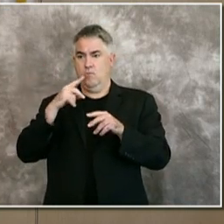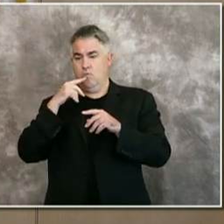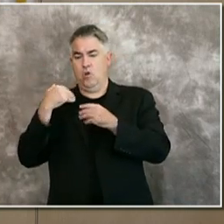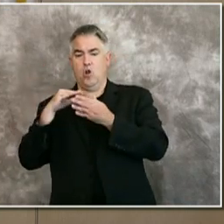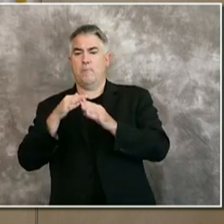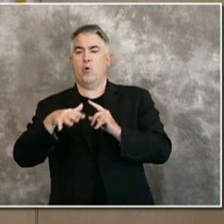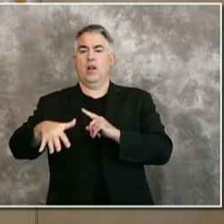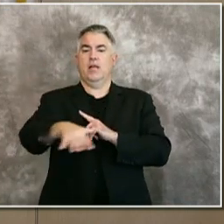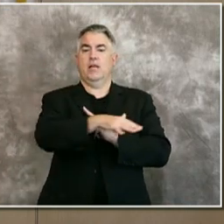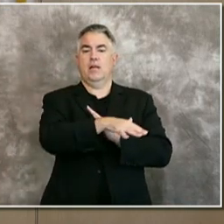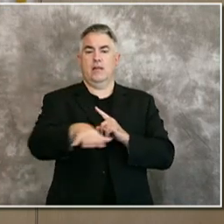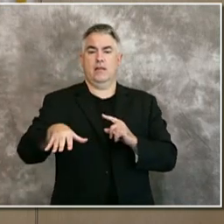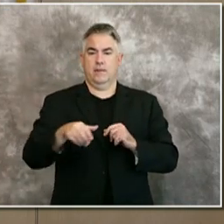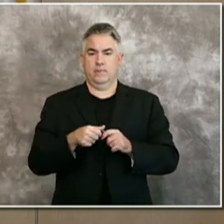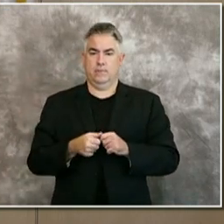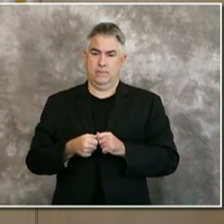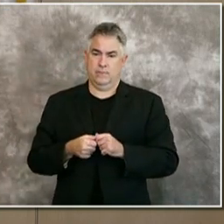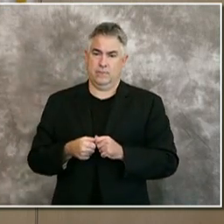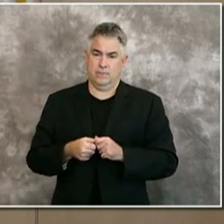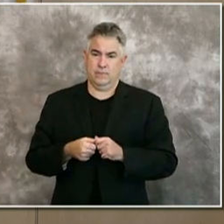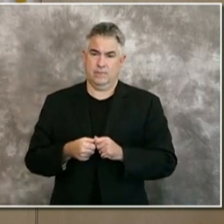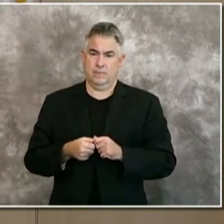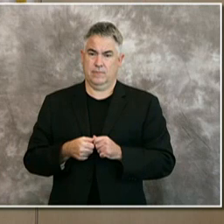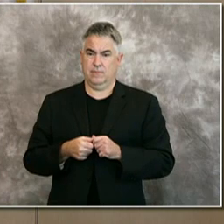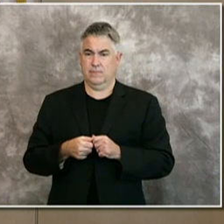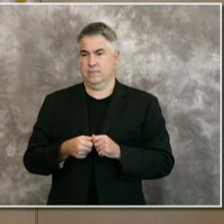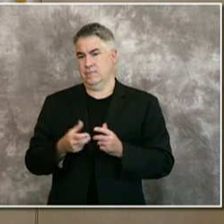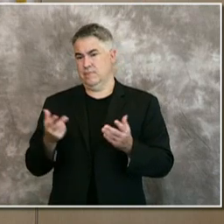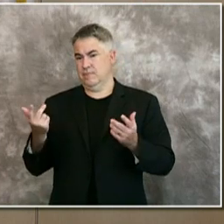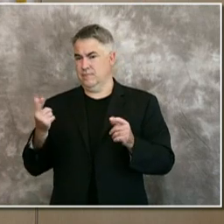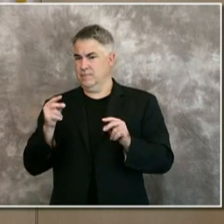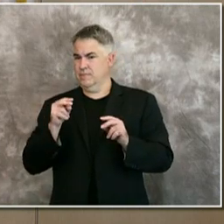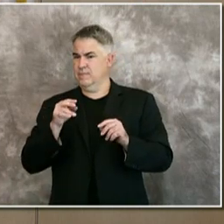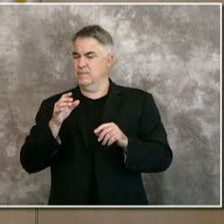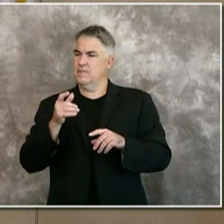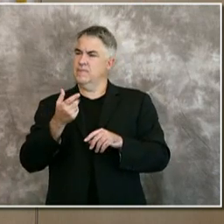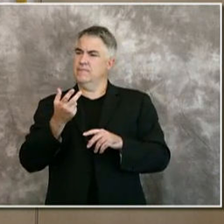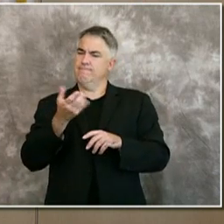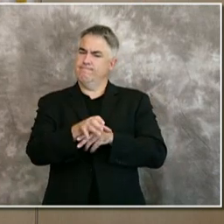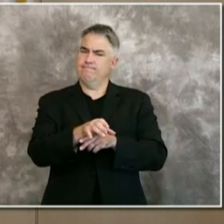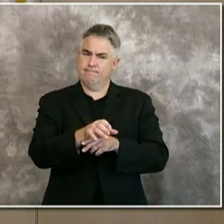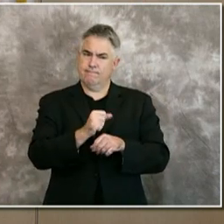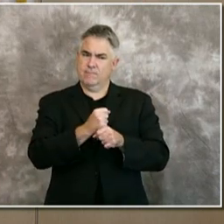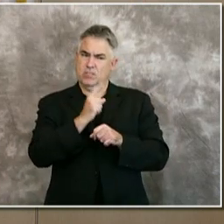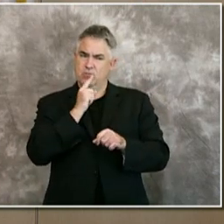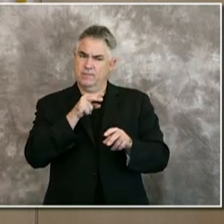and imposing enforcement, if you will. We are looking at